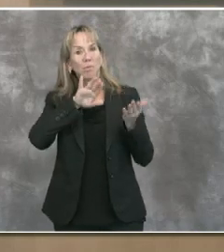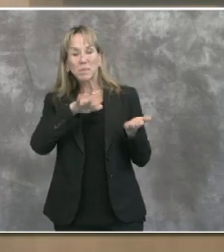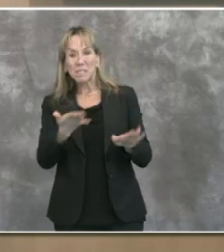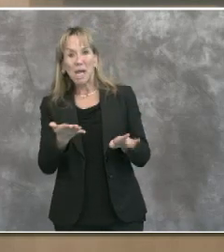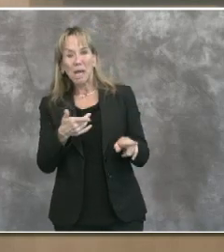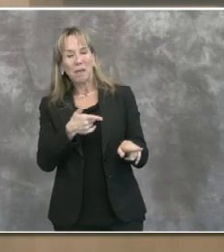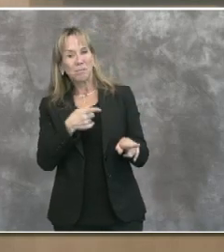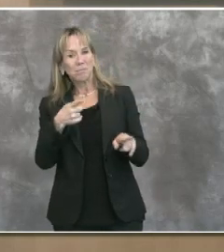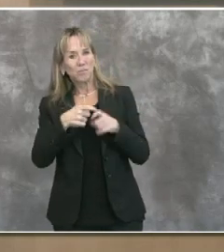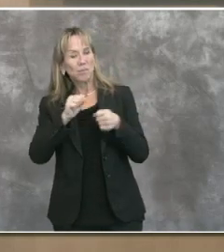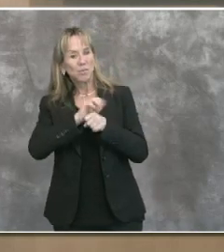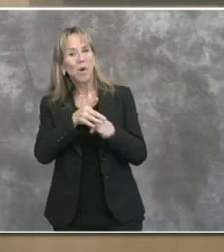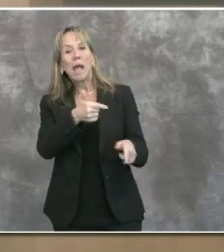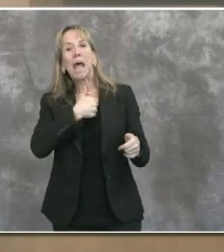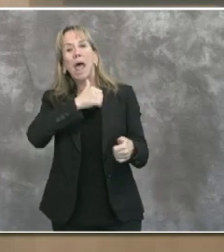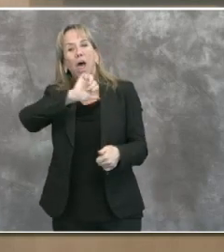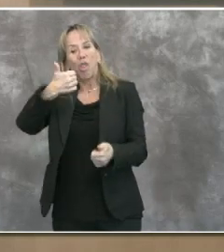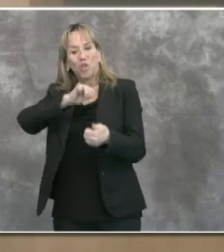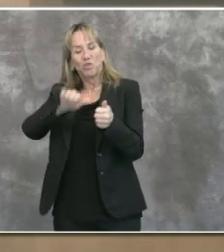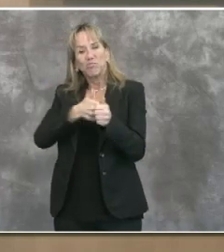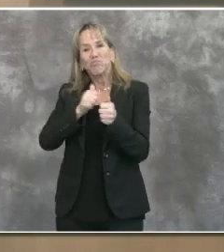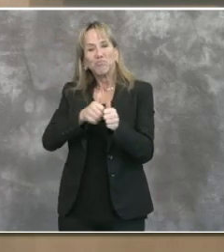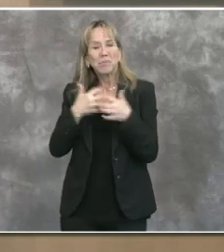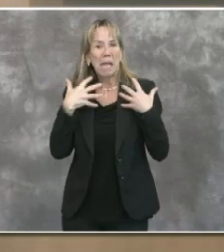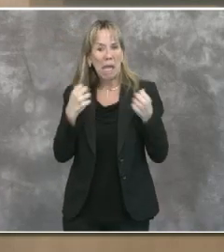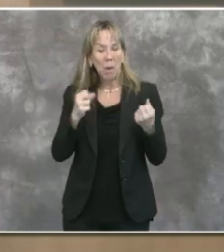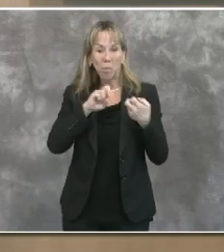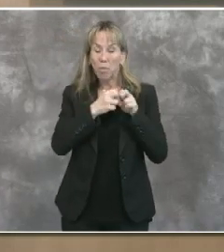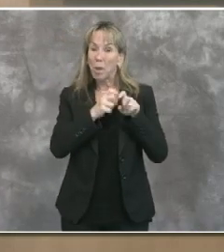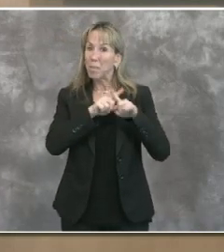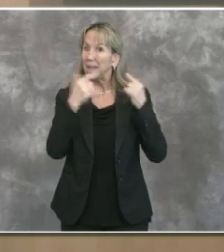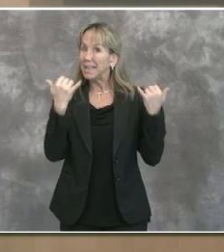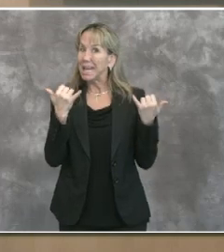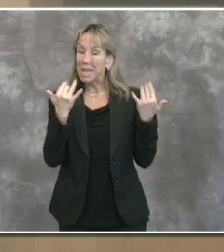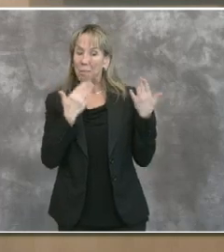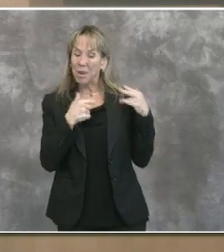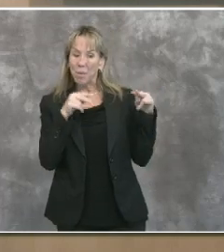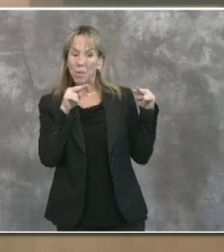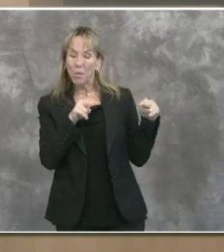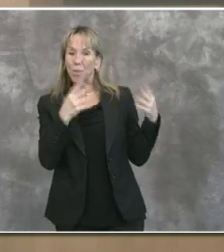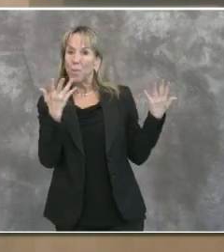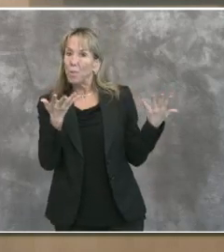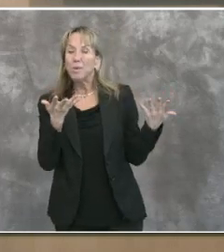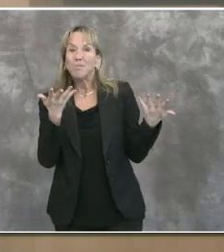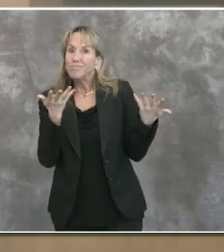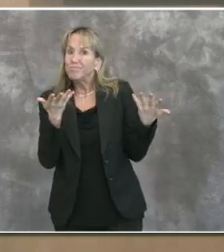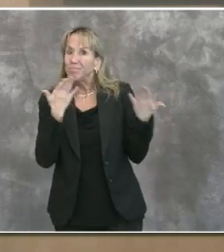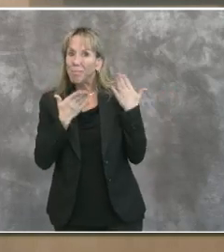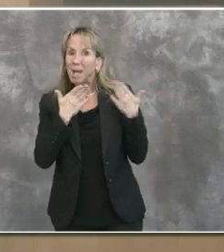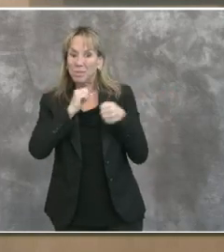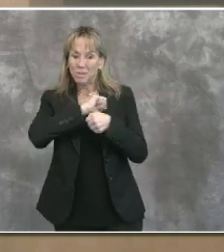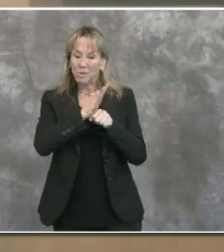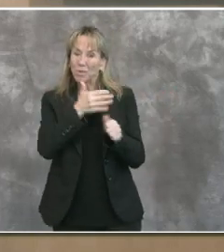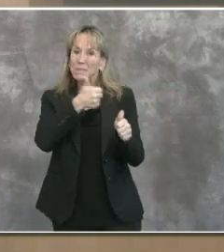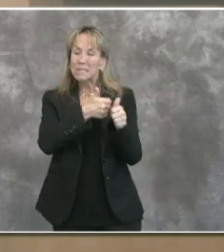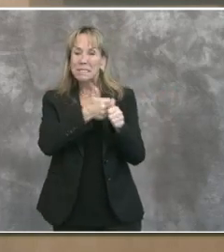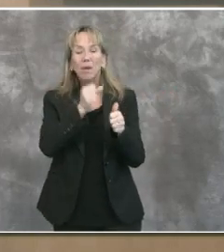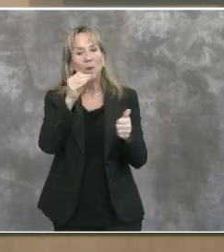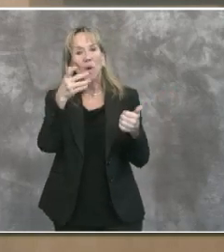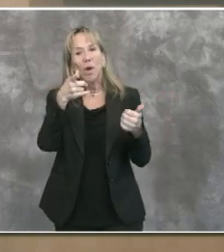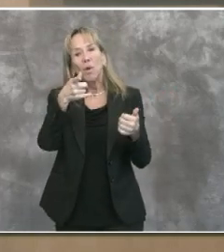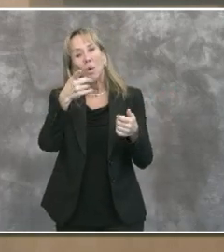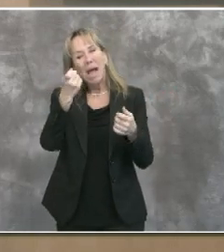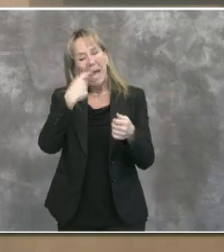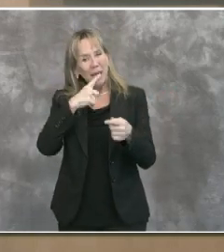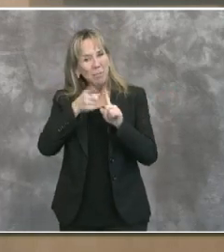COVID. I think that this issue of potentially missed deaths is one that we are all concerned about with a new disease, and we're